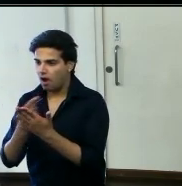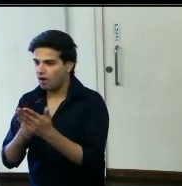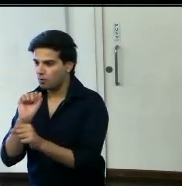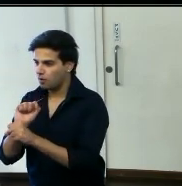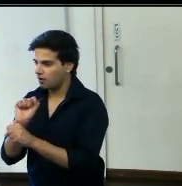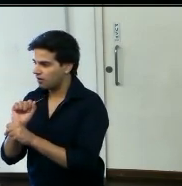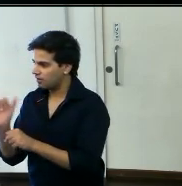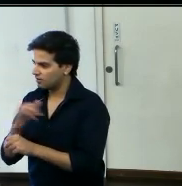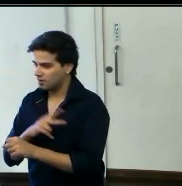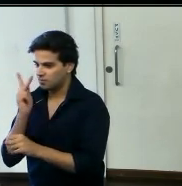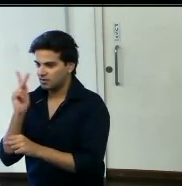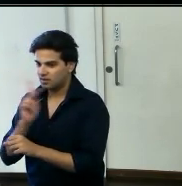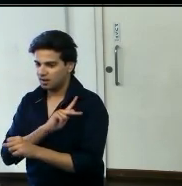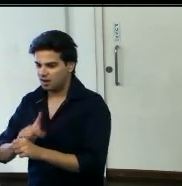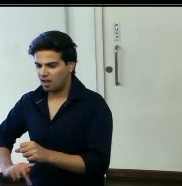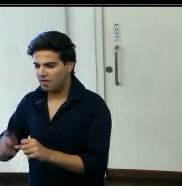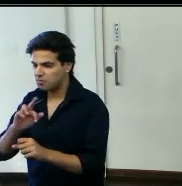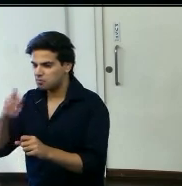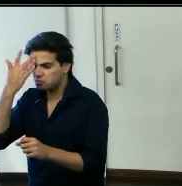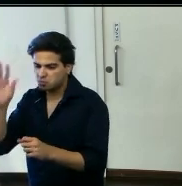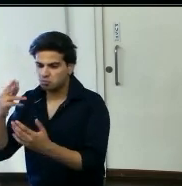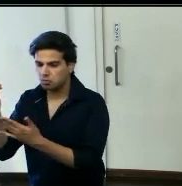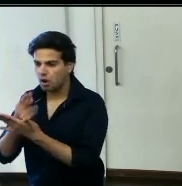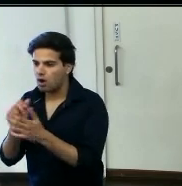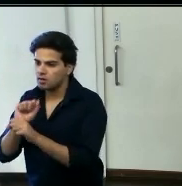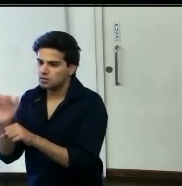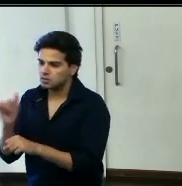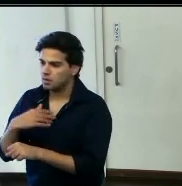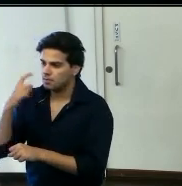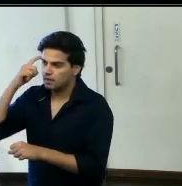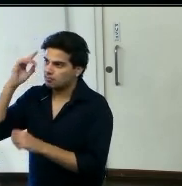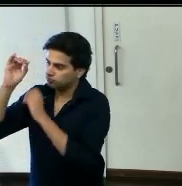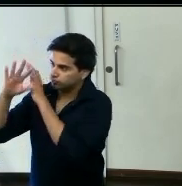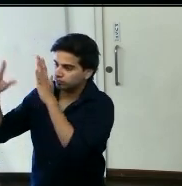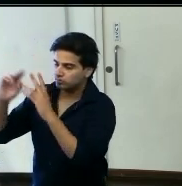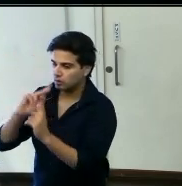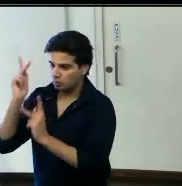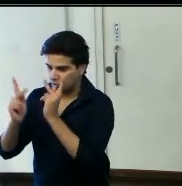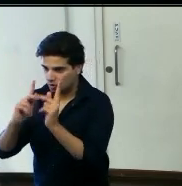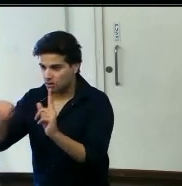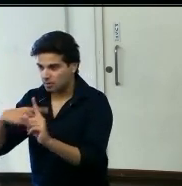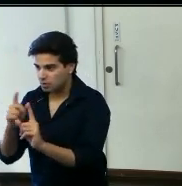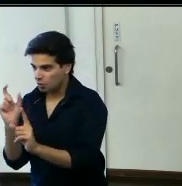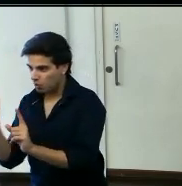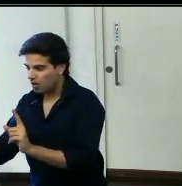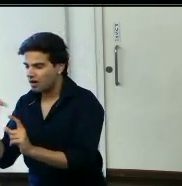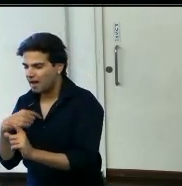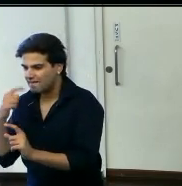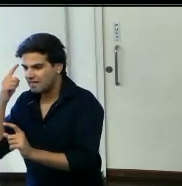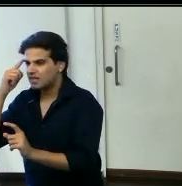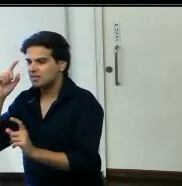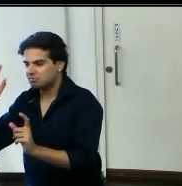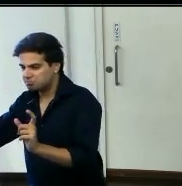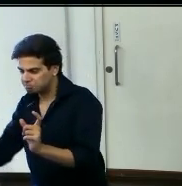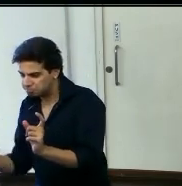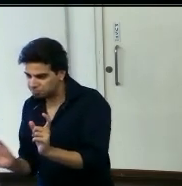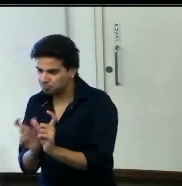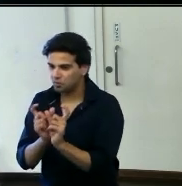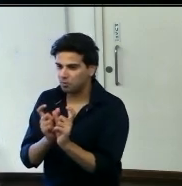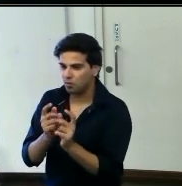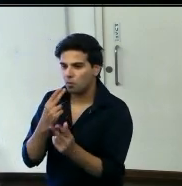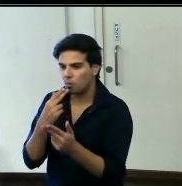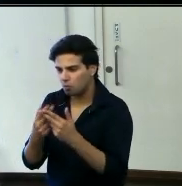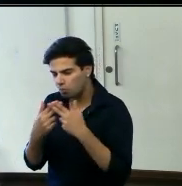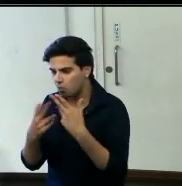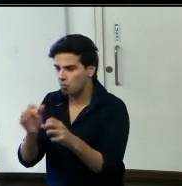Yeah. So somewhere this bridging words and visuals, I wish you could talk about that rather than